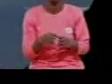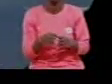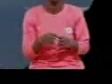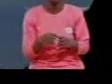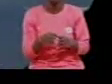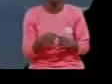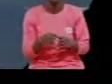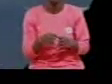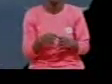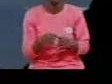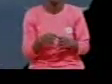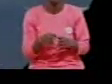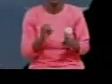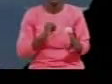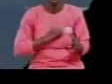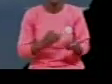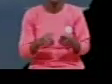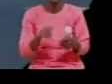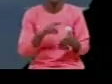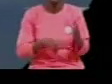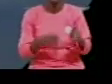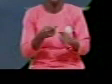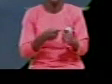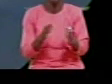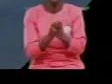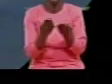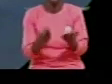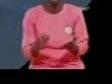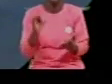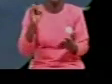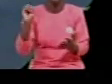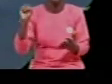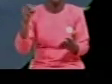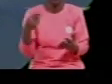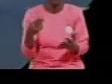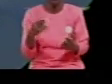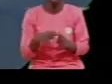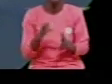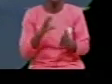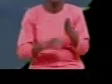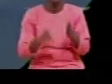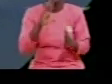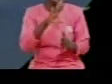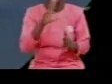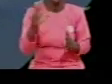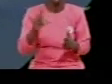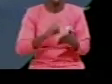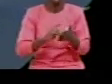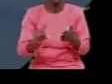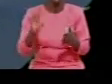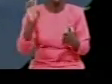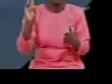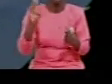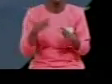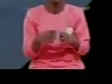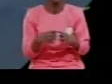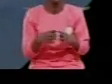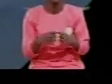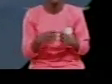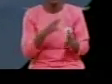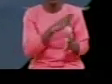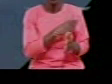of Isaiah chapter 63. Isaiah 63. I want to read from verse 7. I will